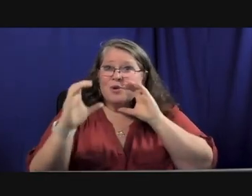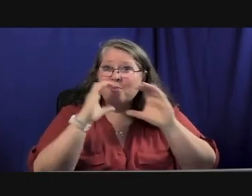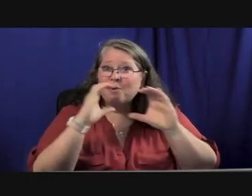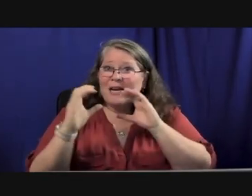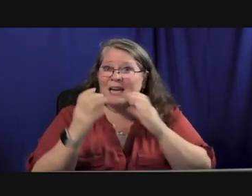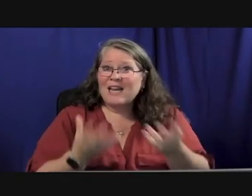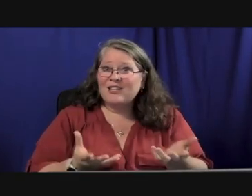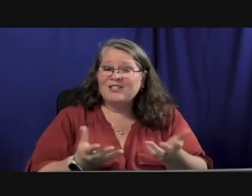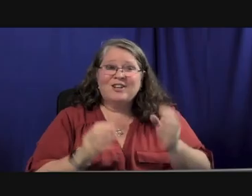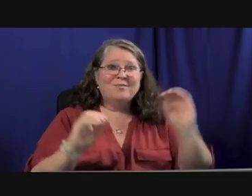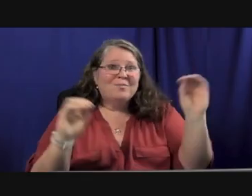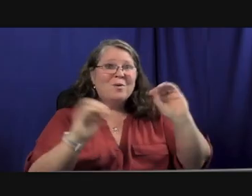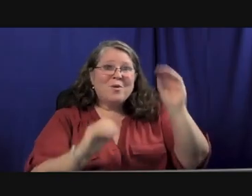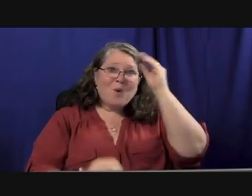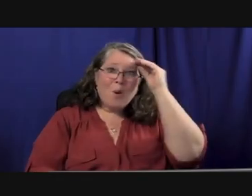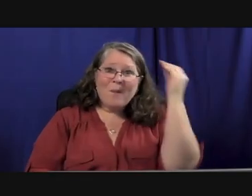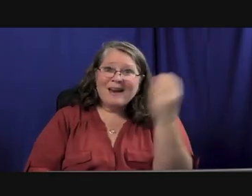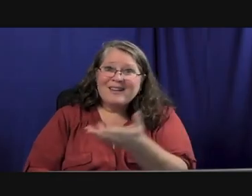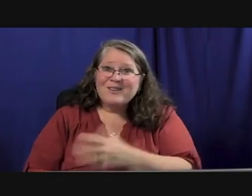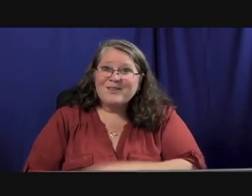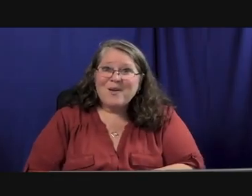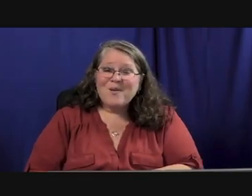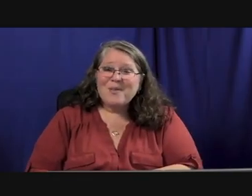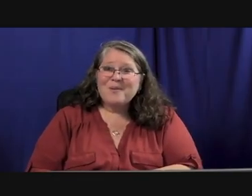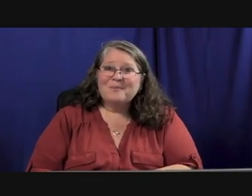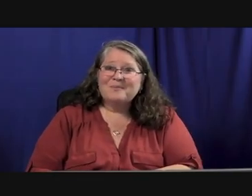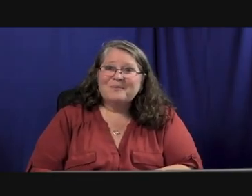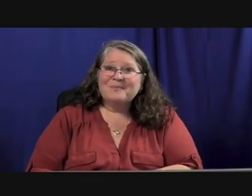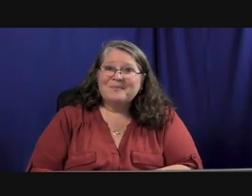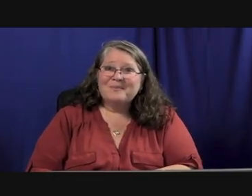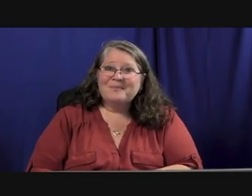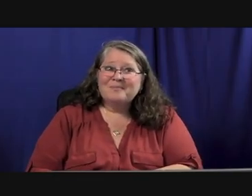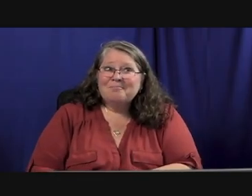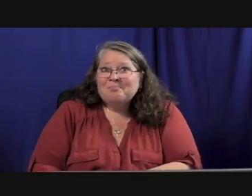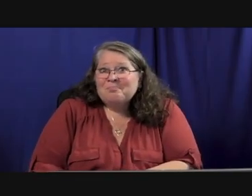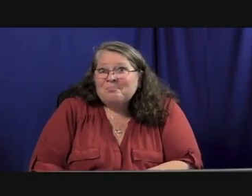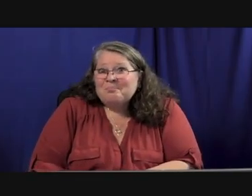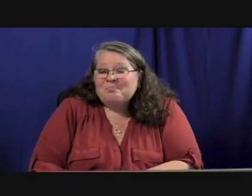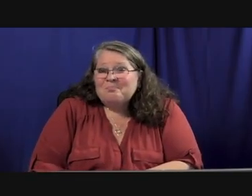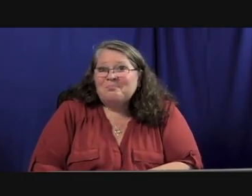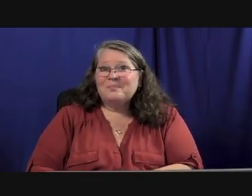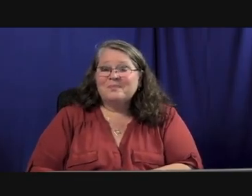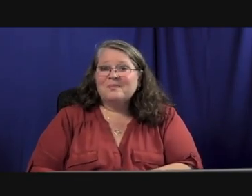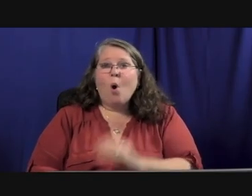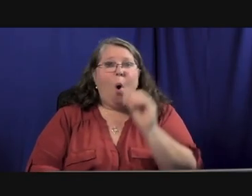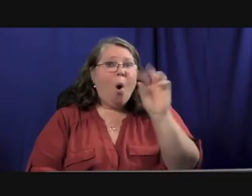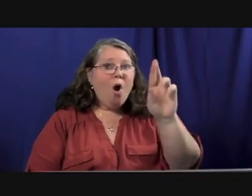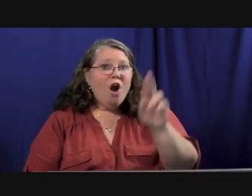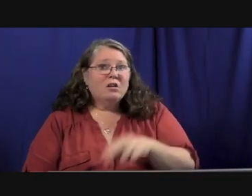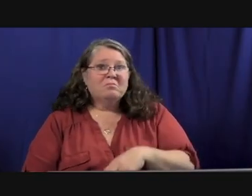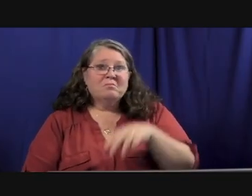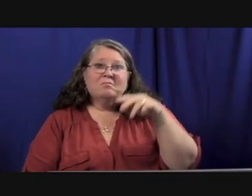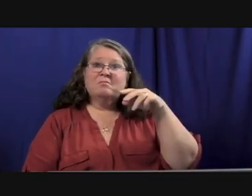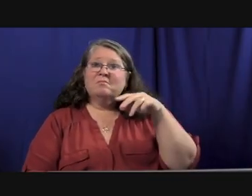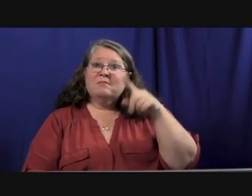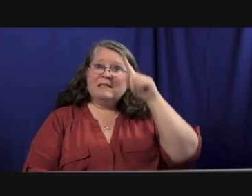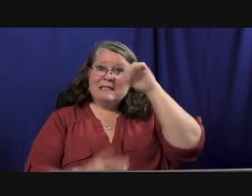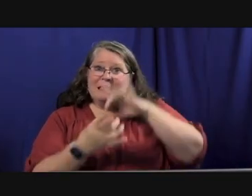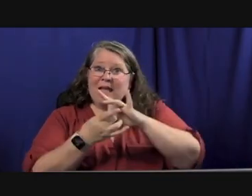Is it lack of access? There's no one literally providing the information to them?